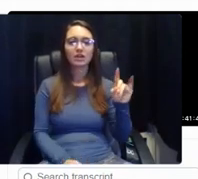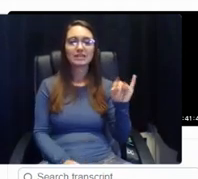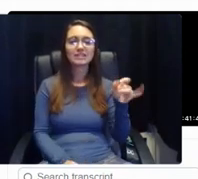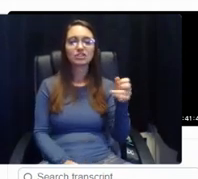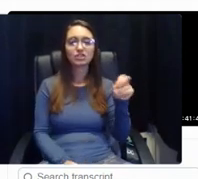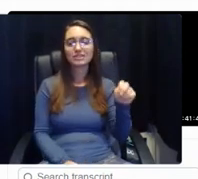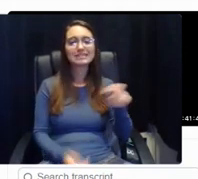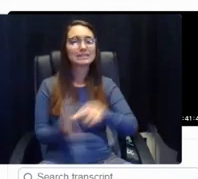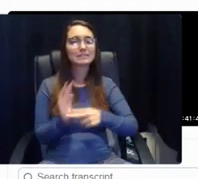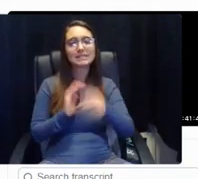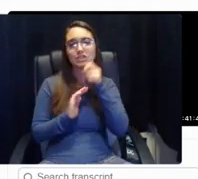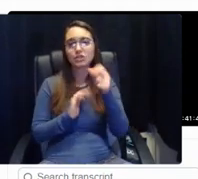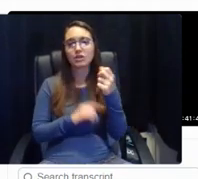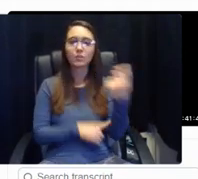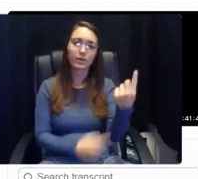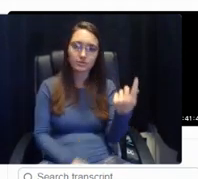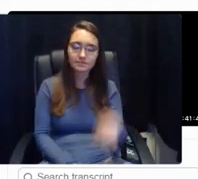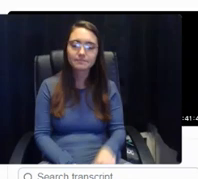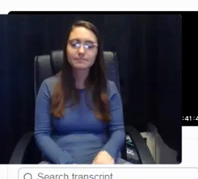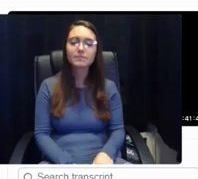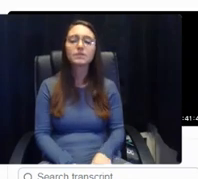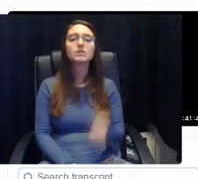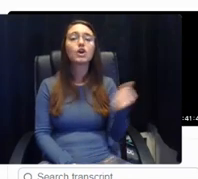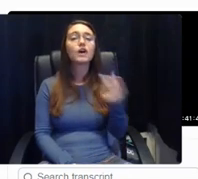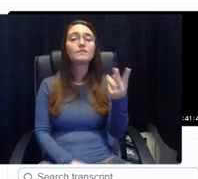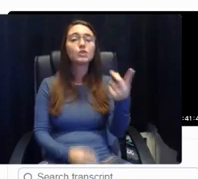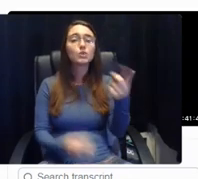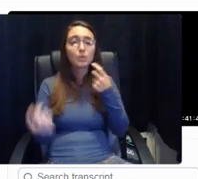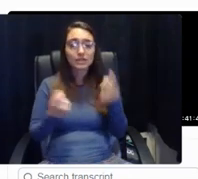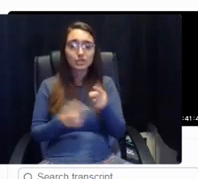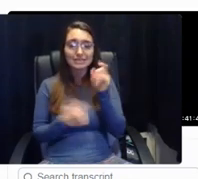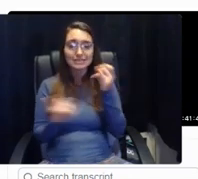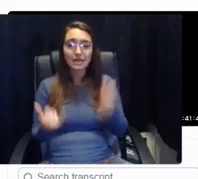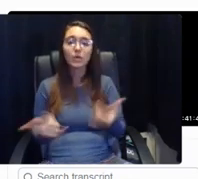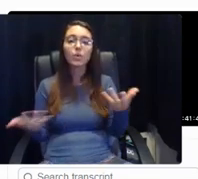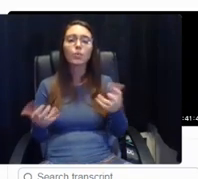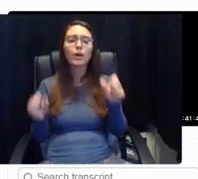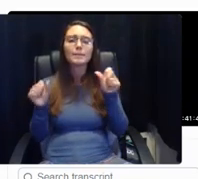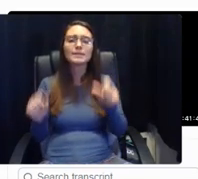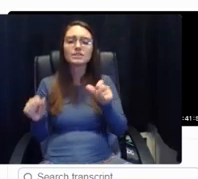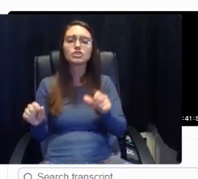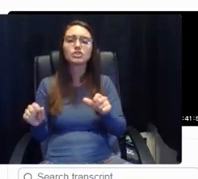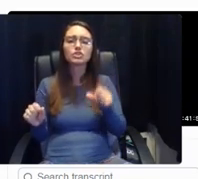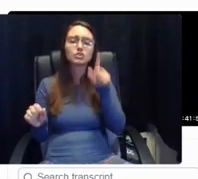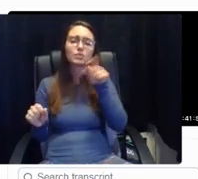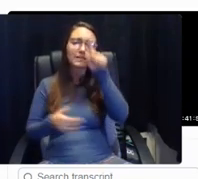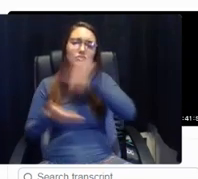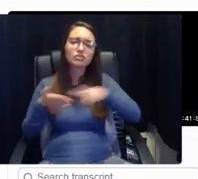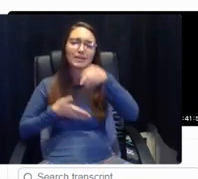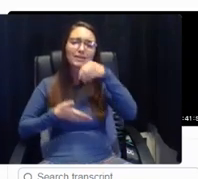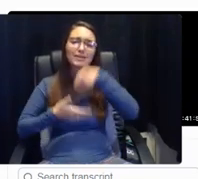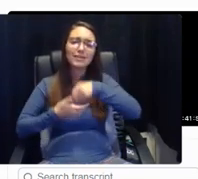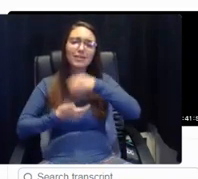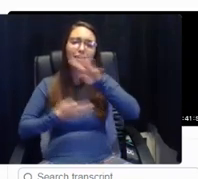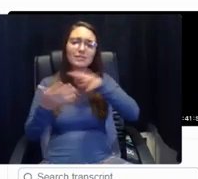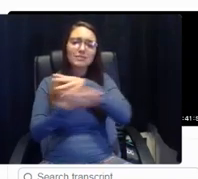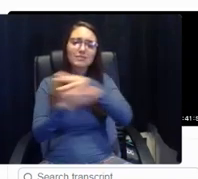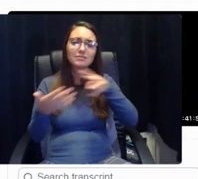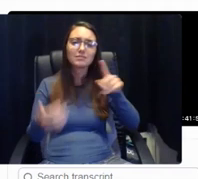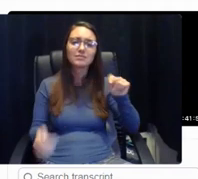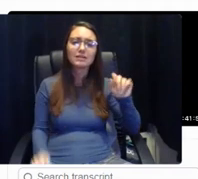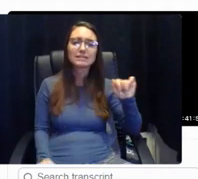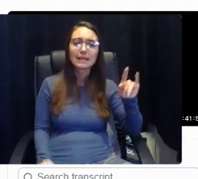1. So a couple of questions coming out. What potential look up from table? And in this case, you will have to look up